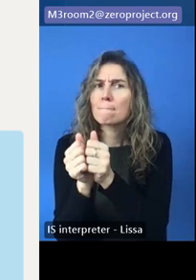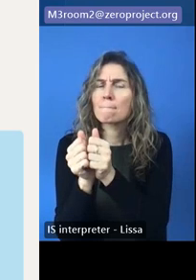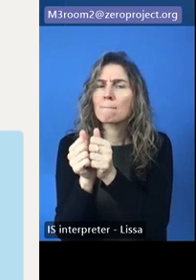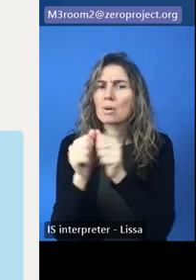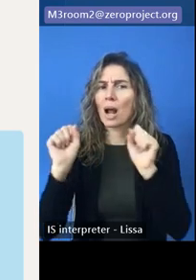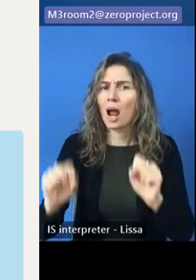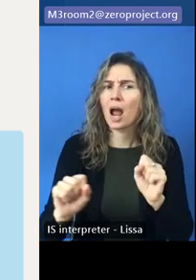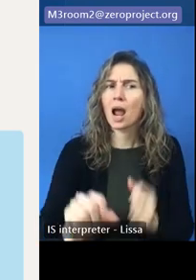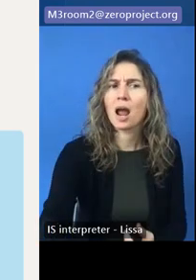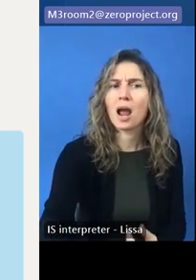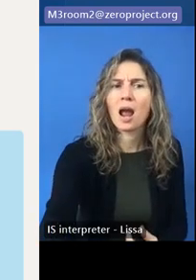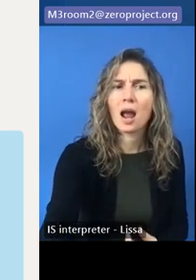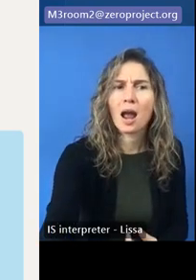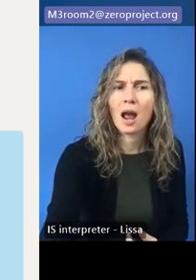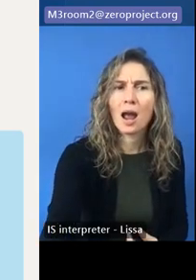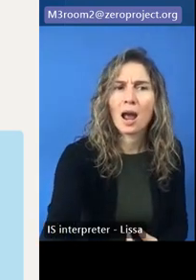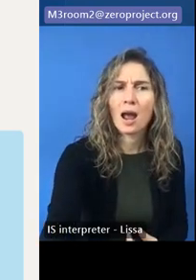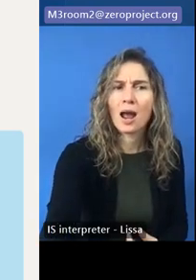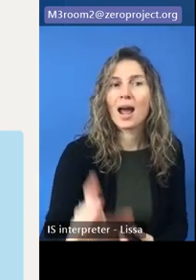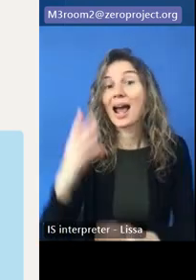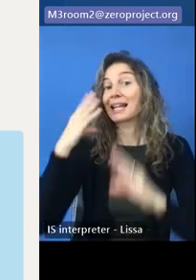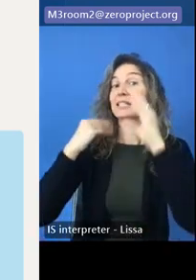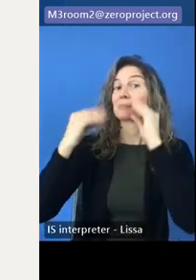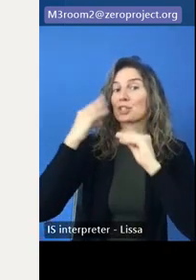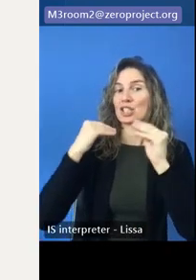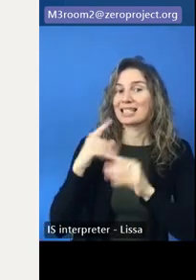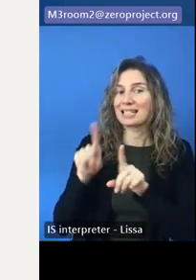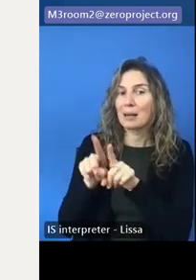who want to change experience.